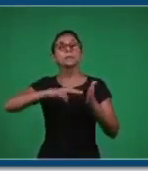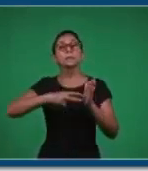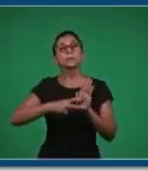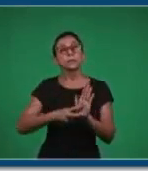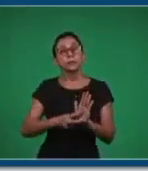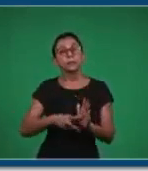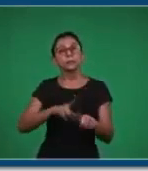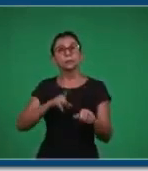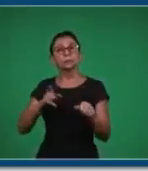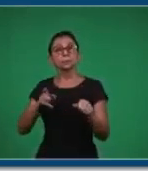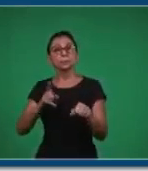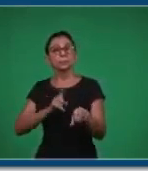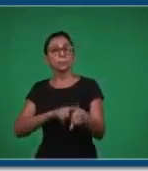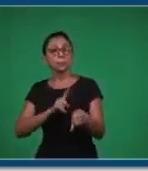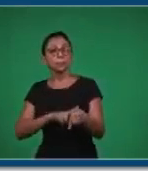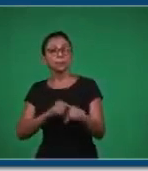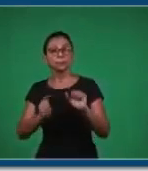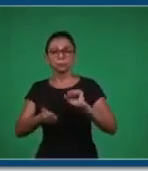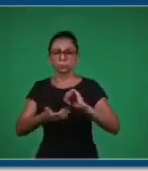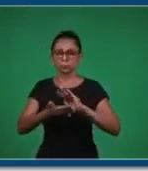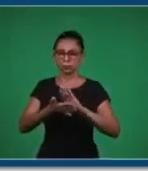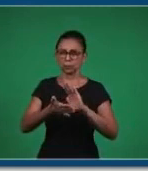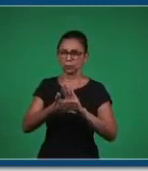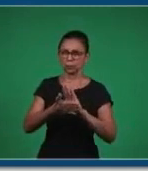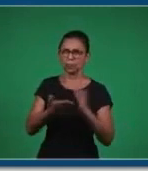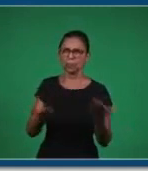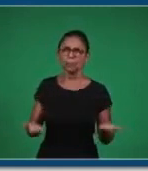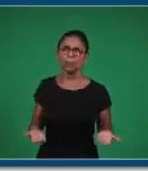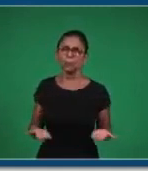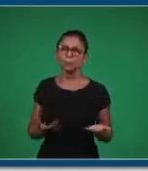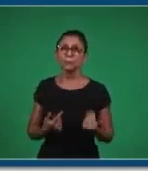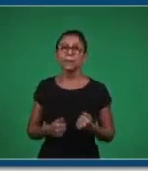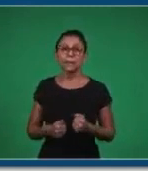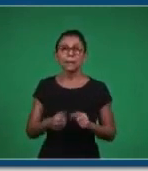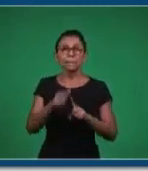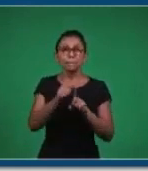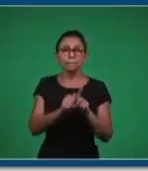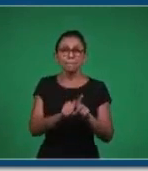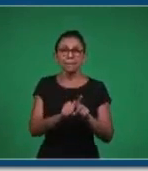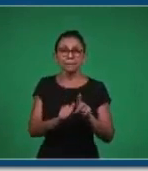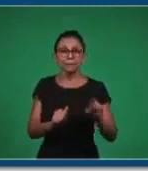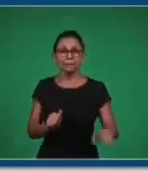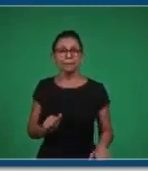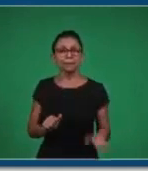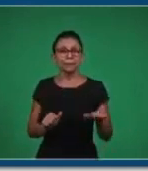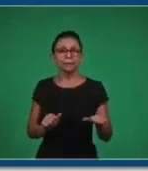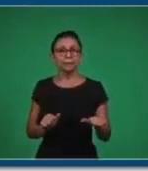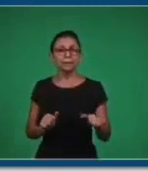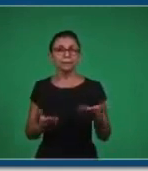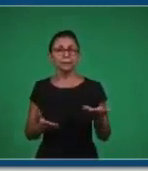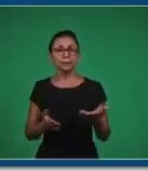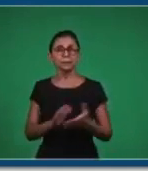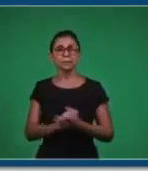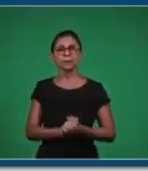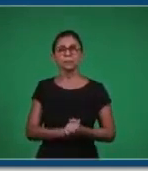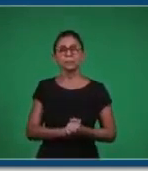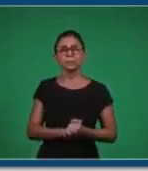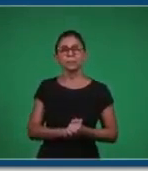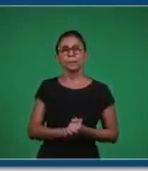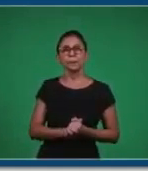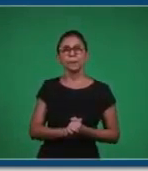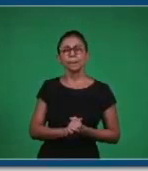of praise? In the prayer, invite the children. You, when you ask them to pray, you stand